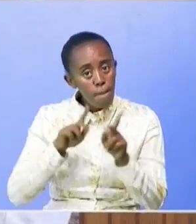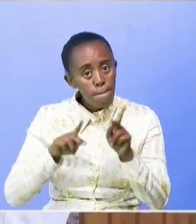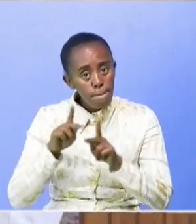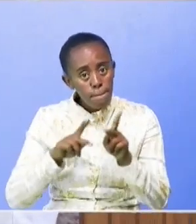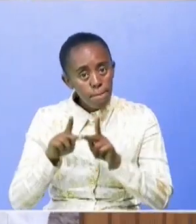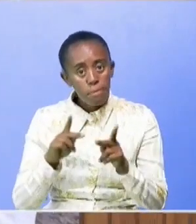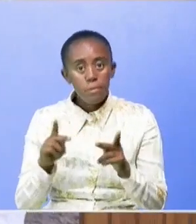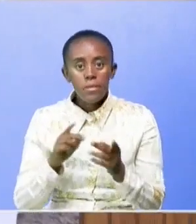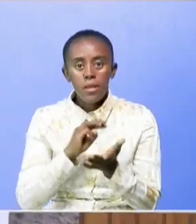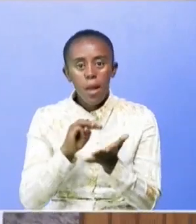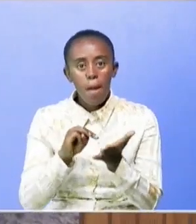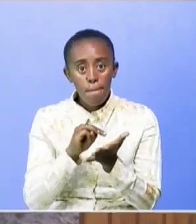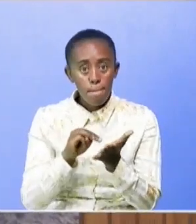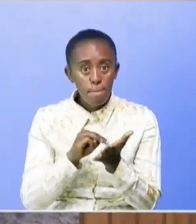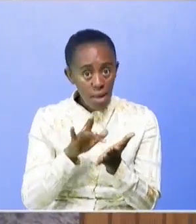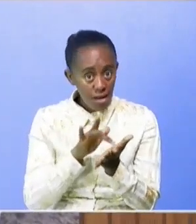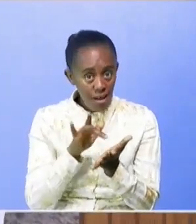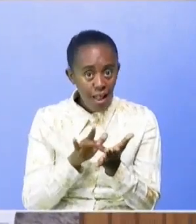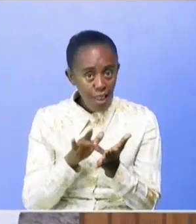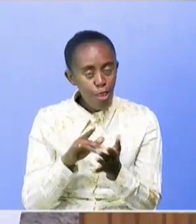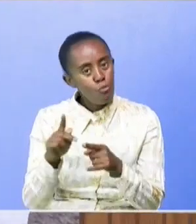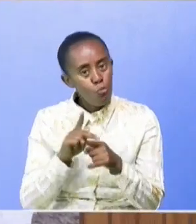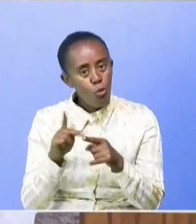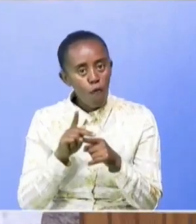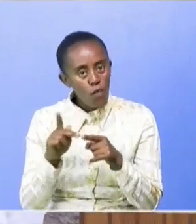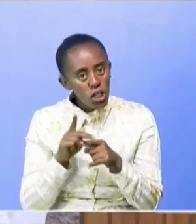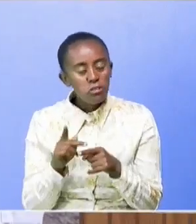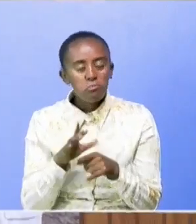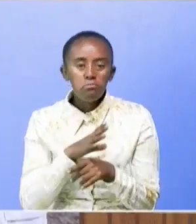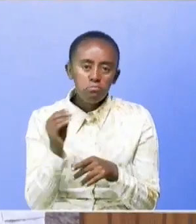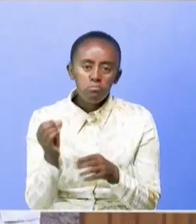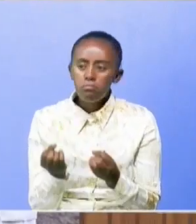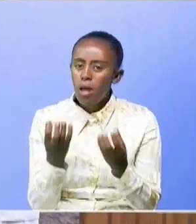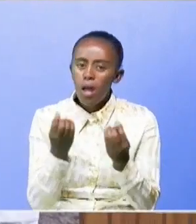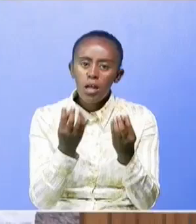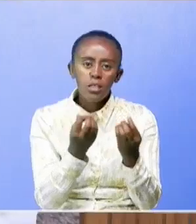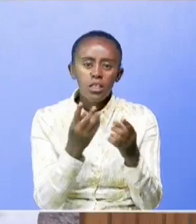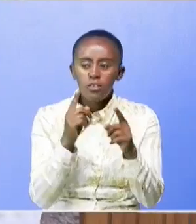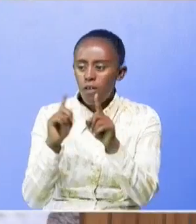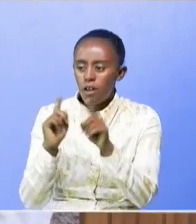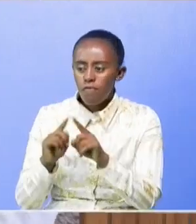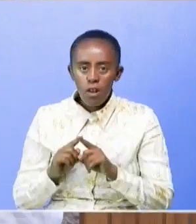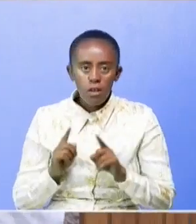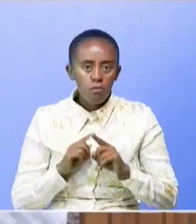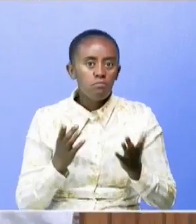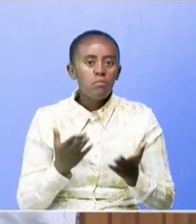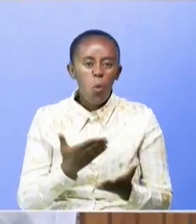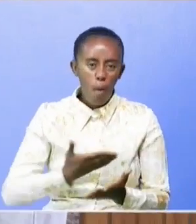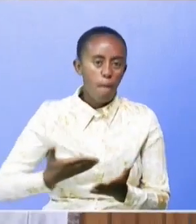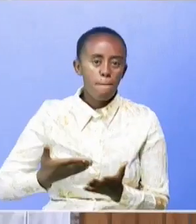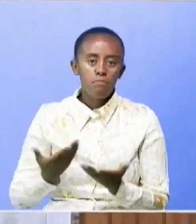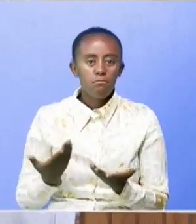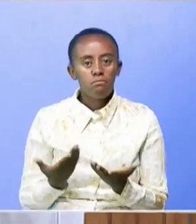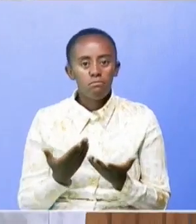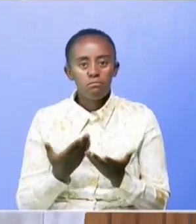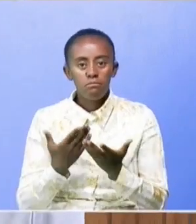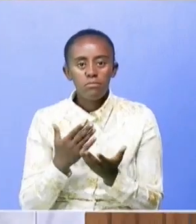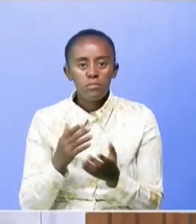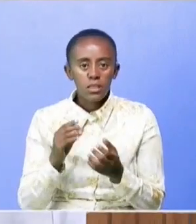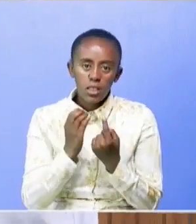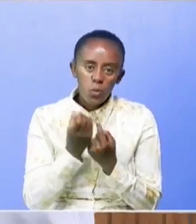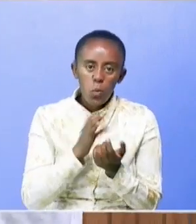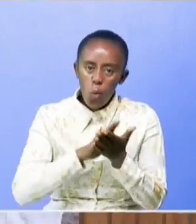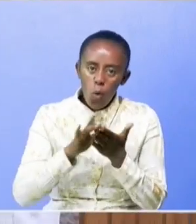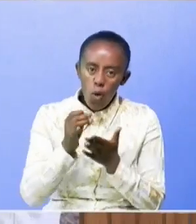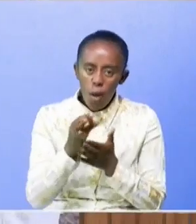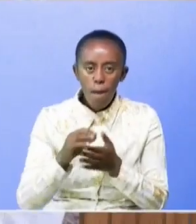in the medical profession, and it could be used in many different sections. It is what the state or